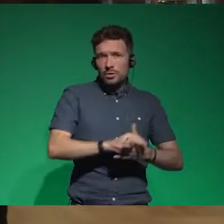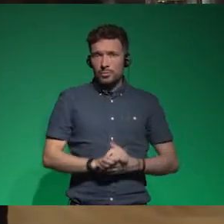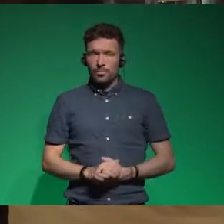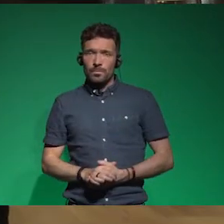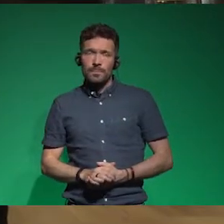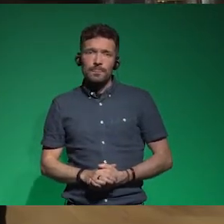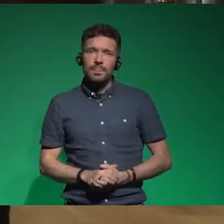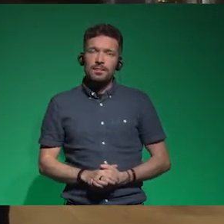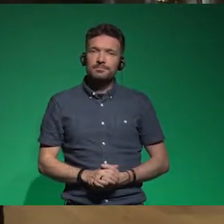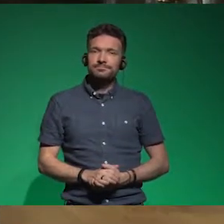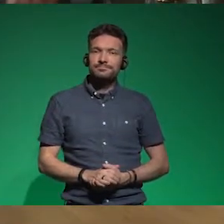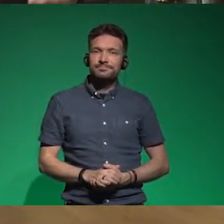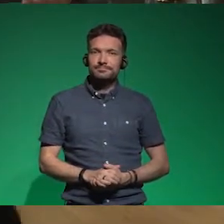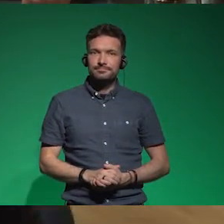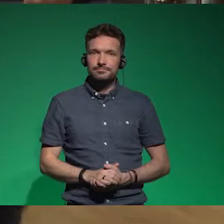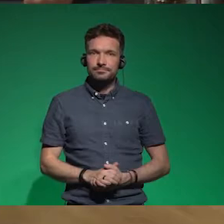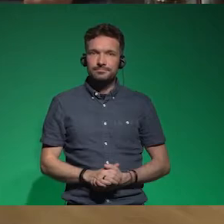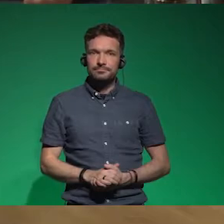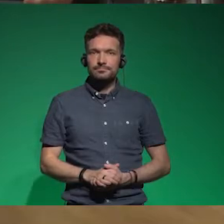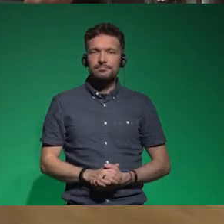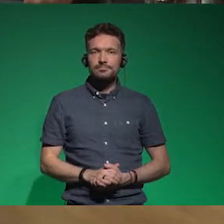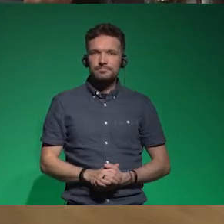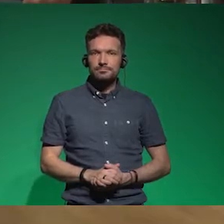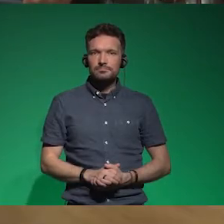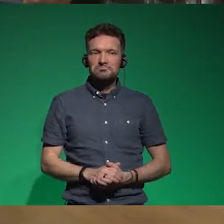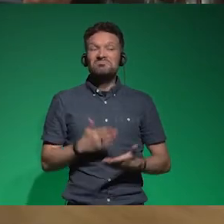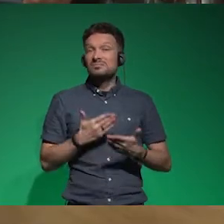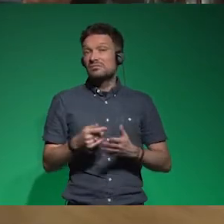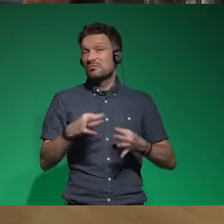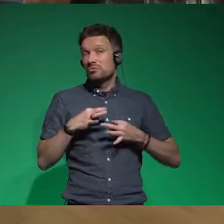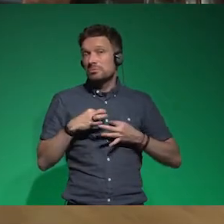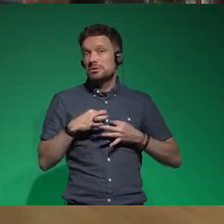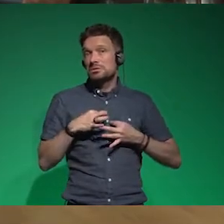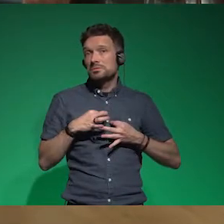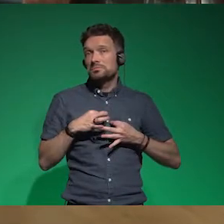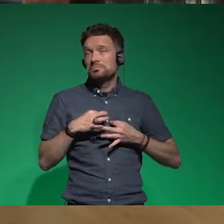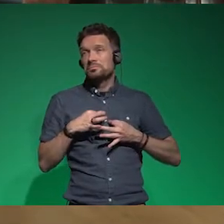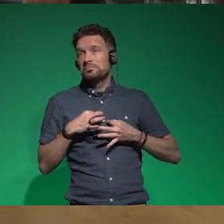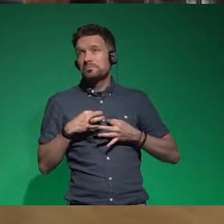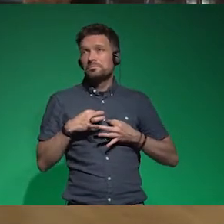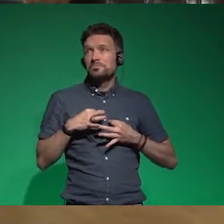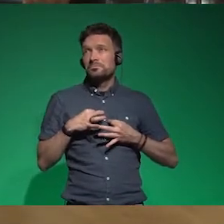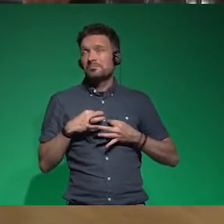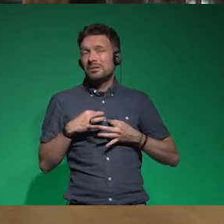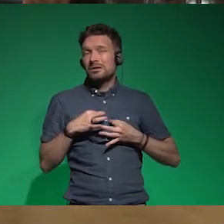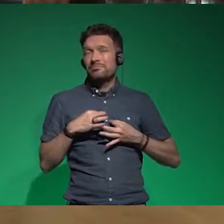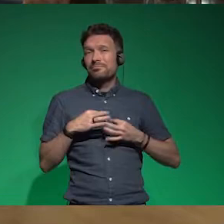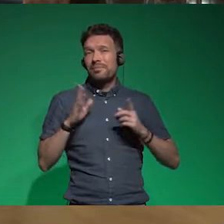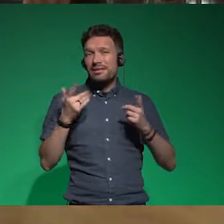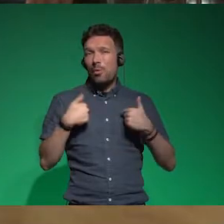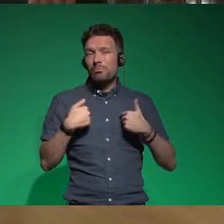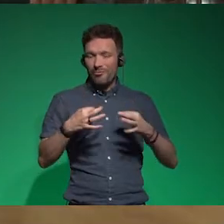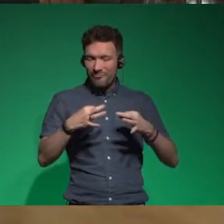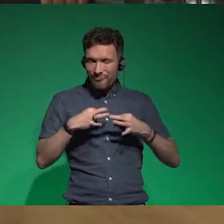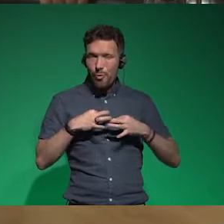it's it's that's why we really interesting about this project together